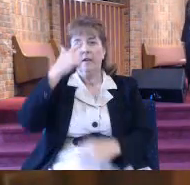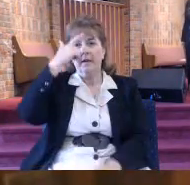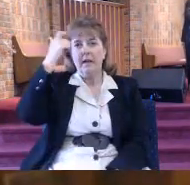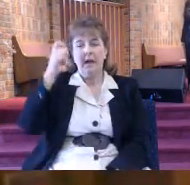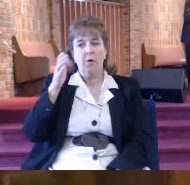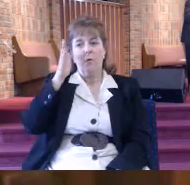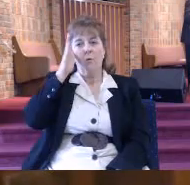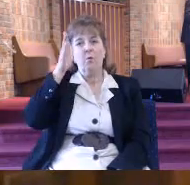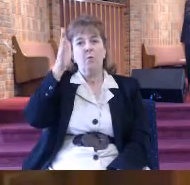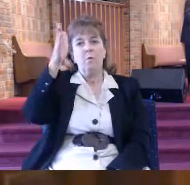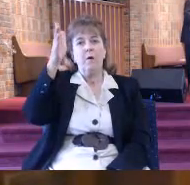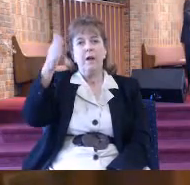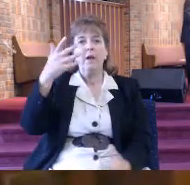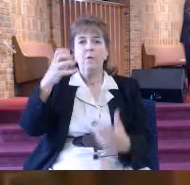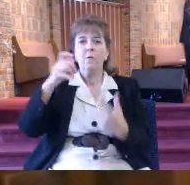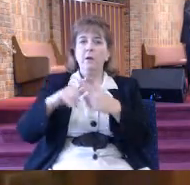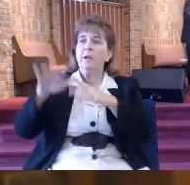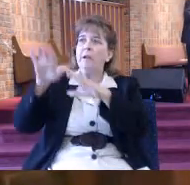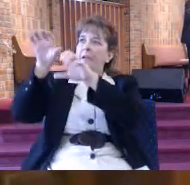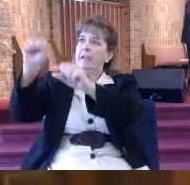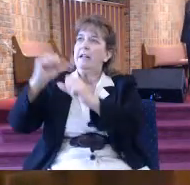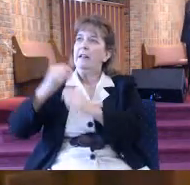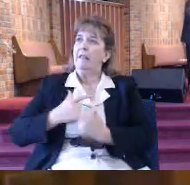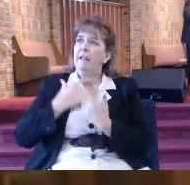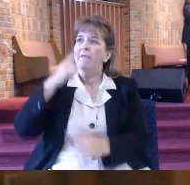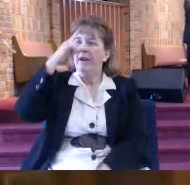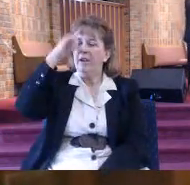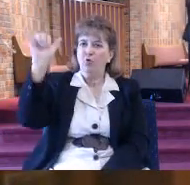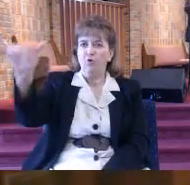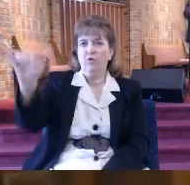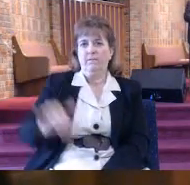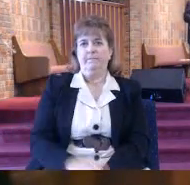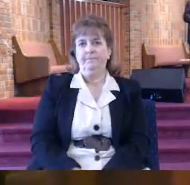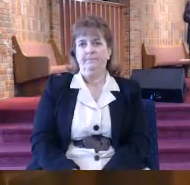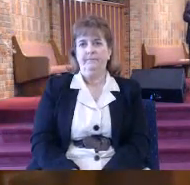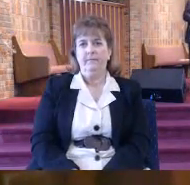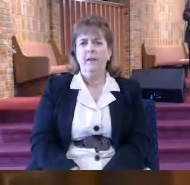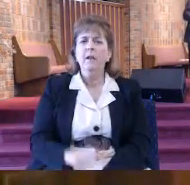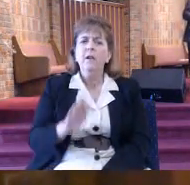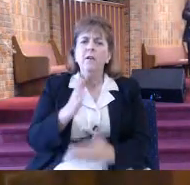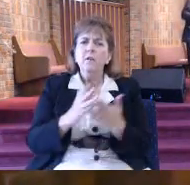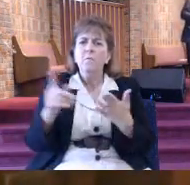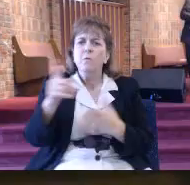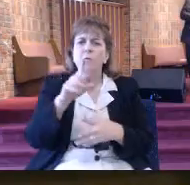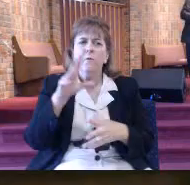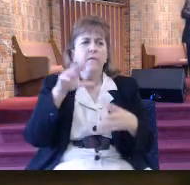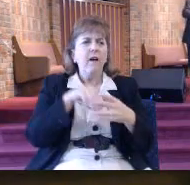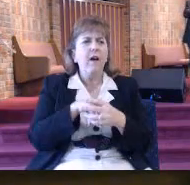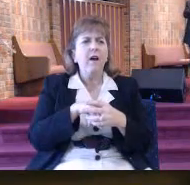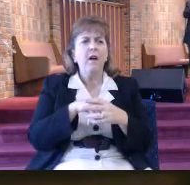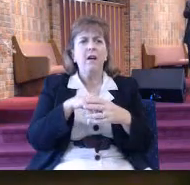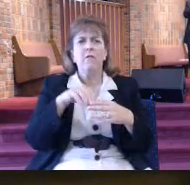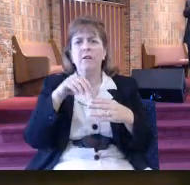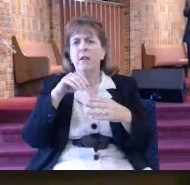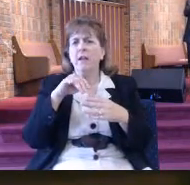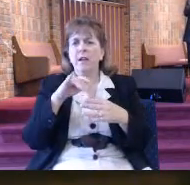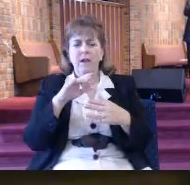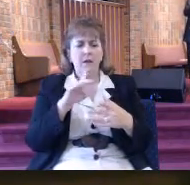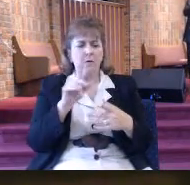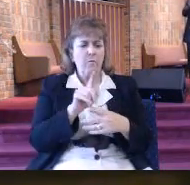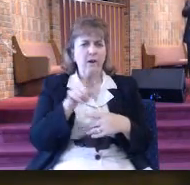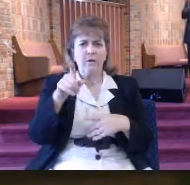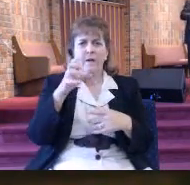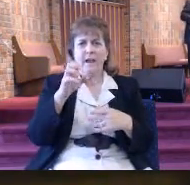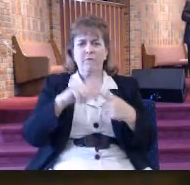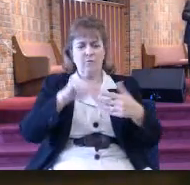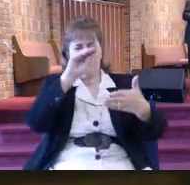that they may lay hold on eternal life. All right. Some of you have been involved in financial transactions where you have to do a